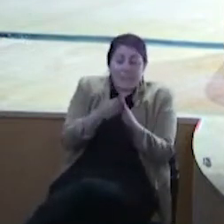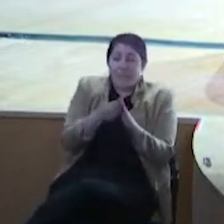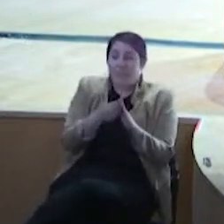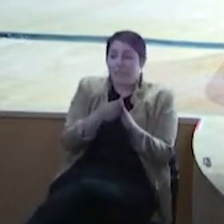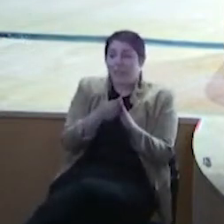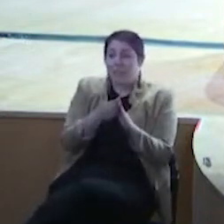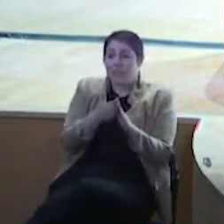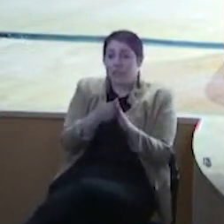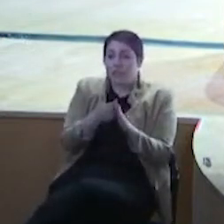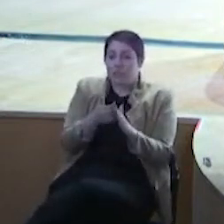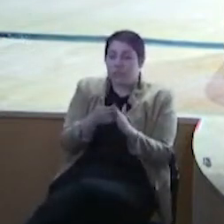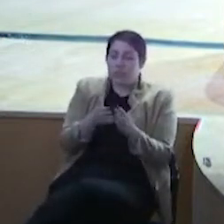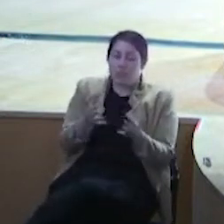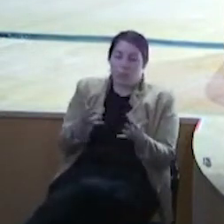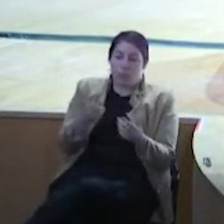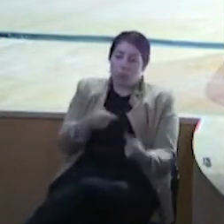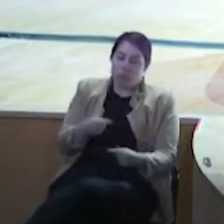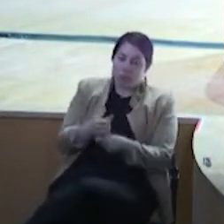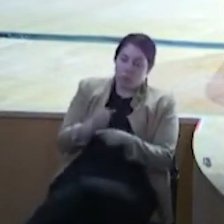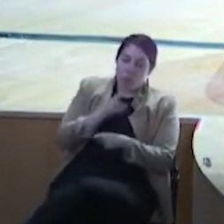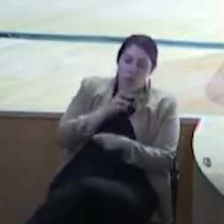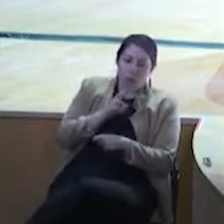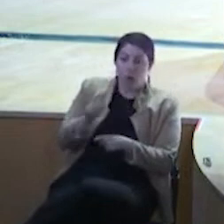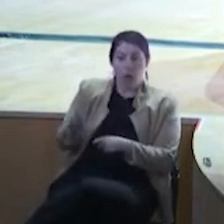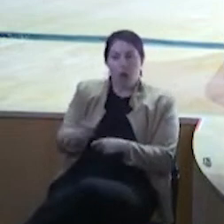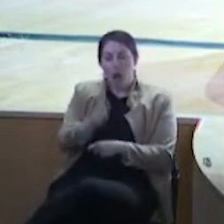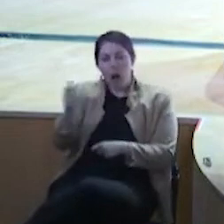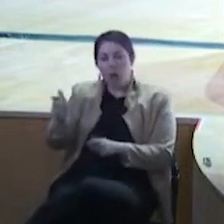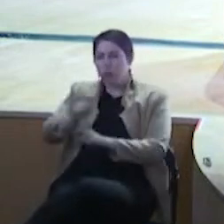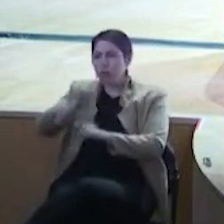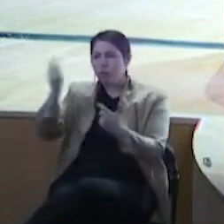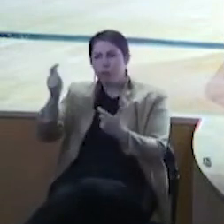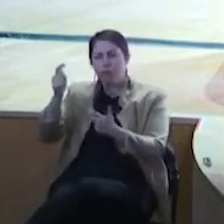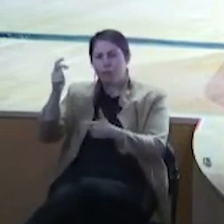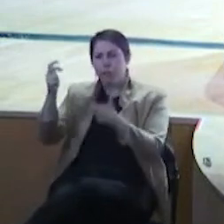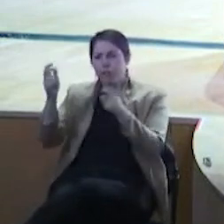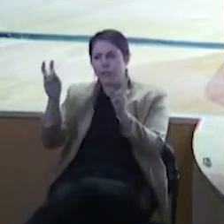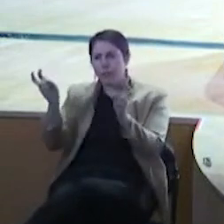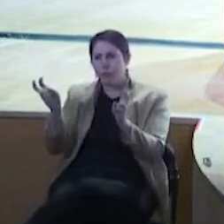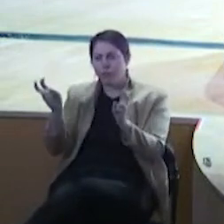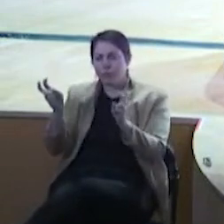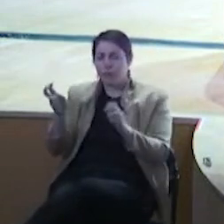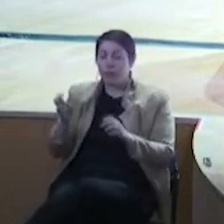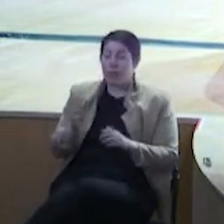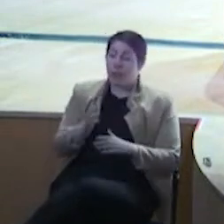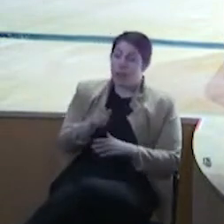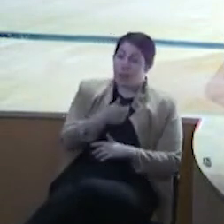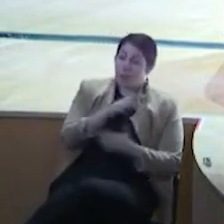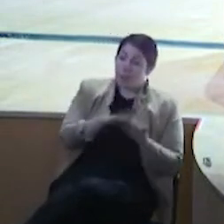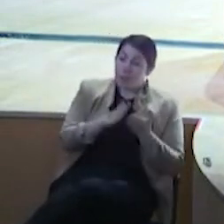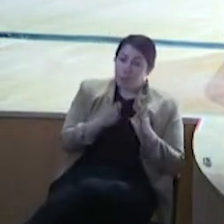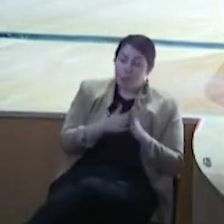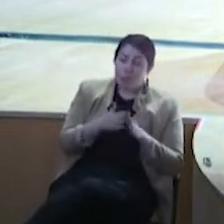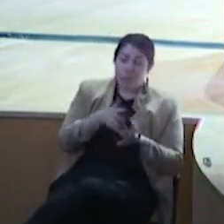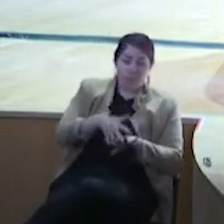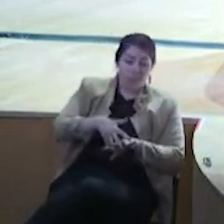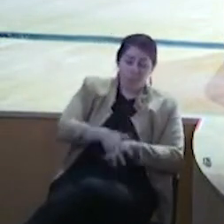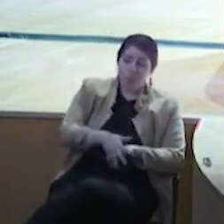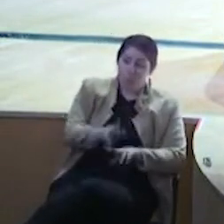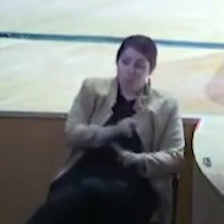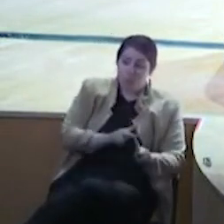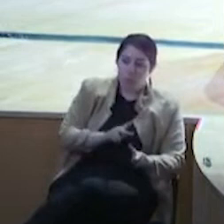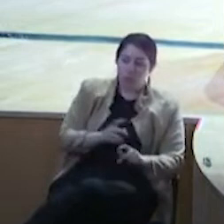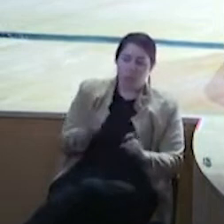and the issues they face. And it goes deeper in some communities and some Indigenous people. The